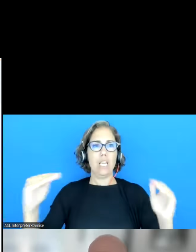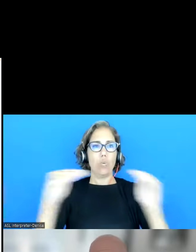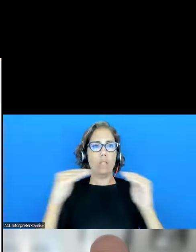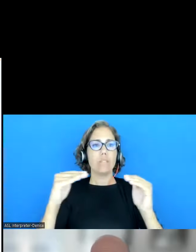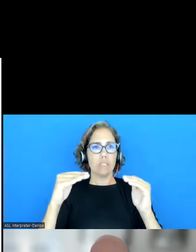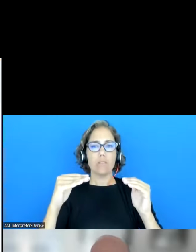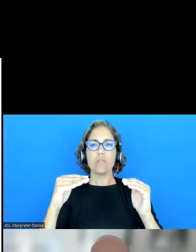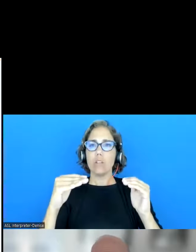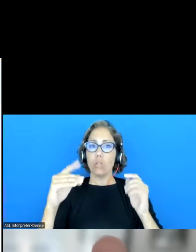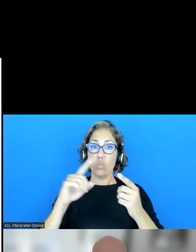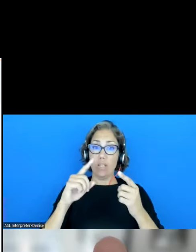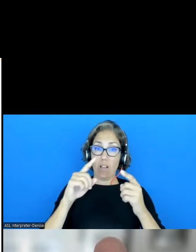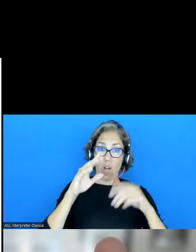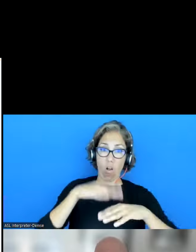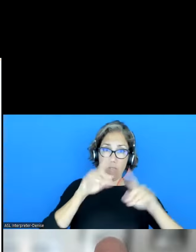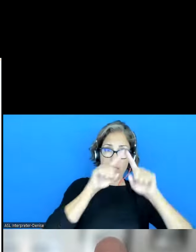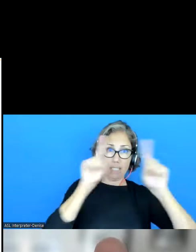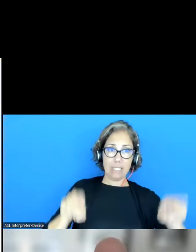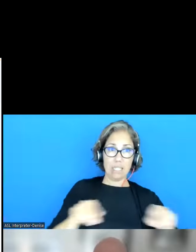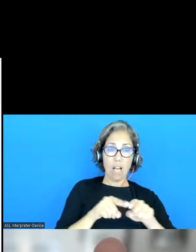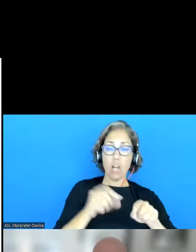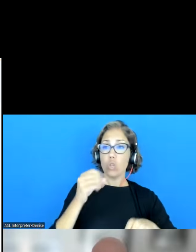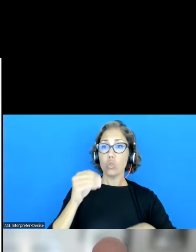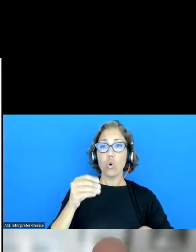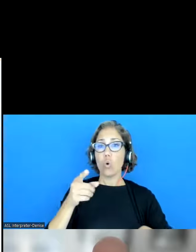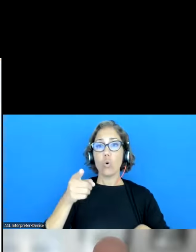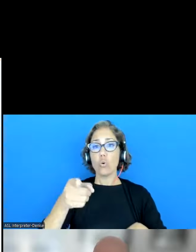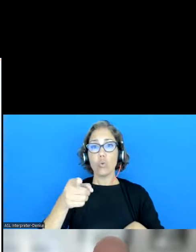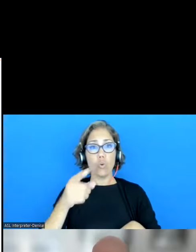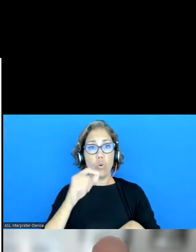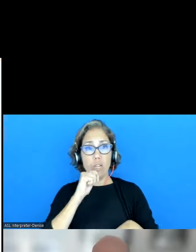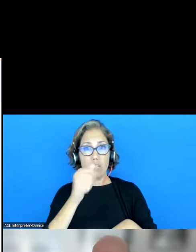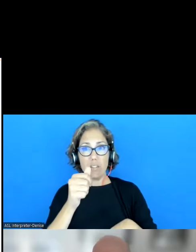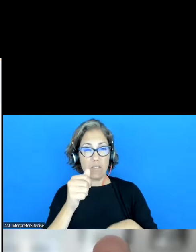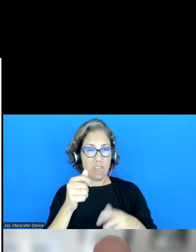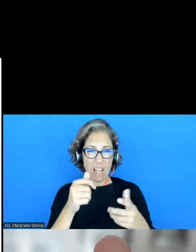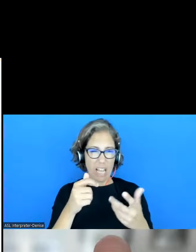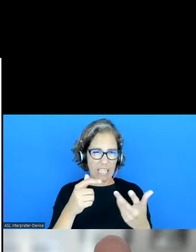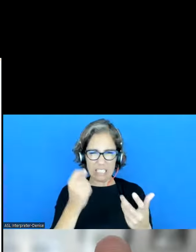everything that's on the slides, so that if you're not engaging with this as a visual